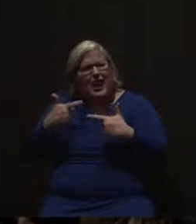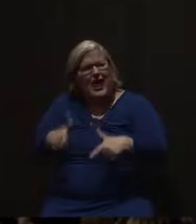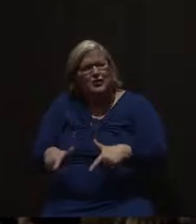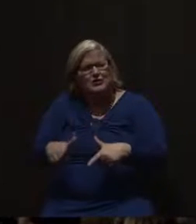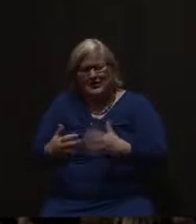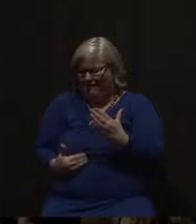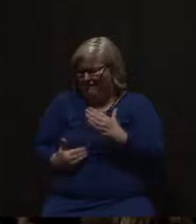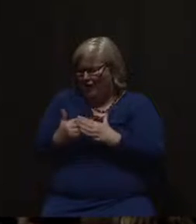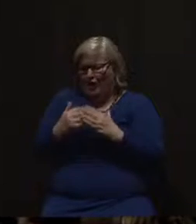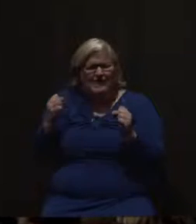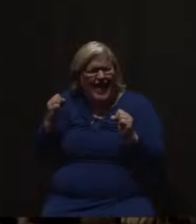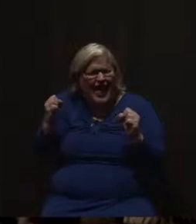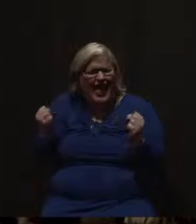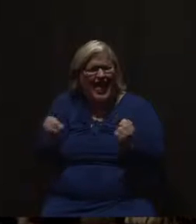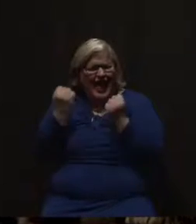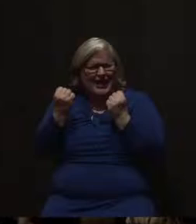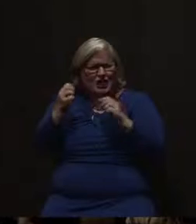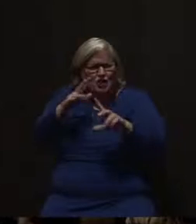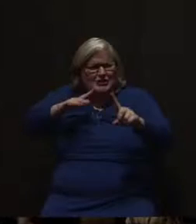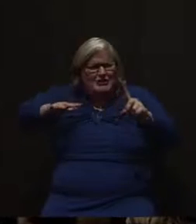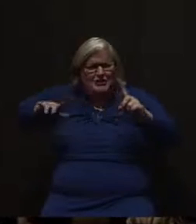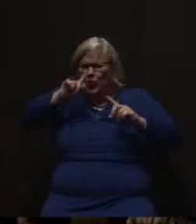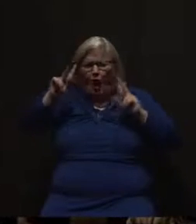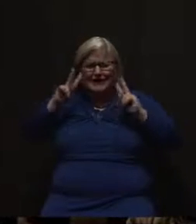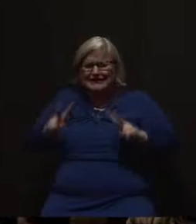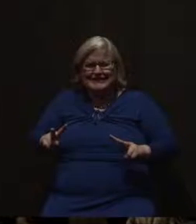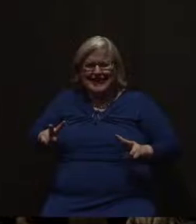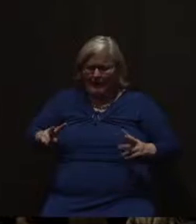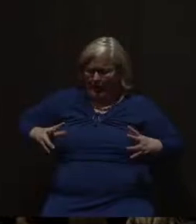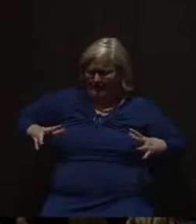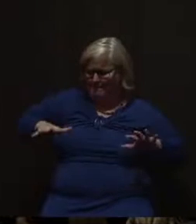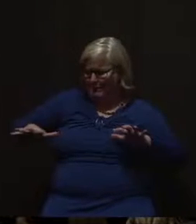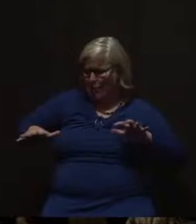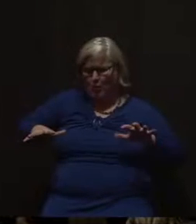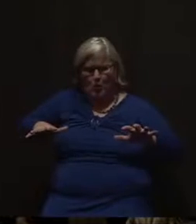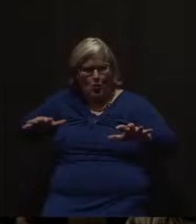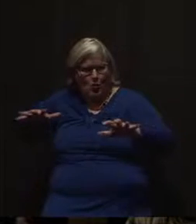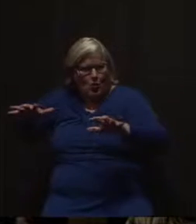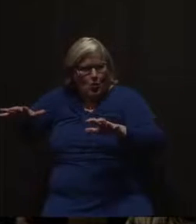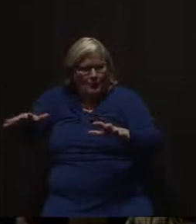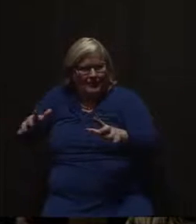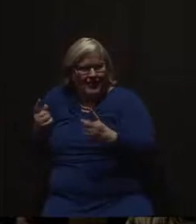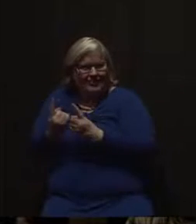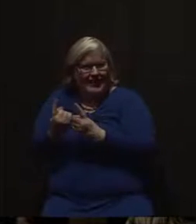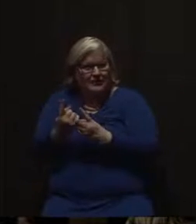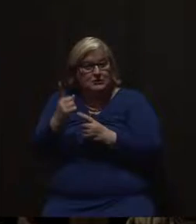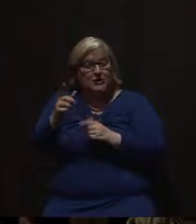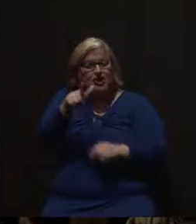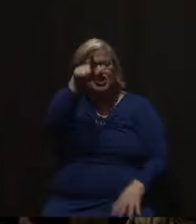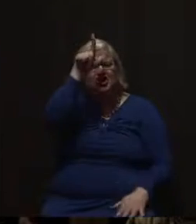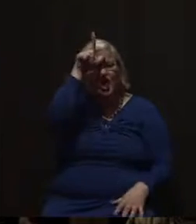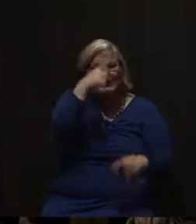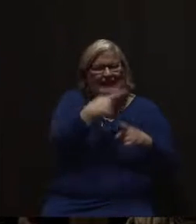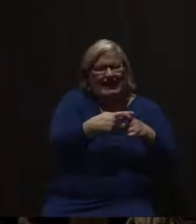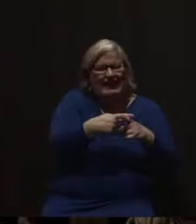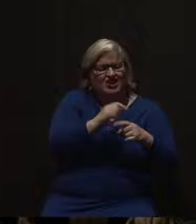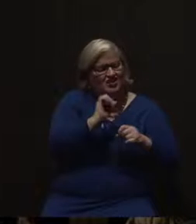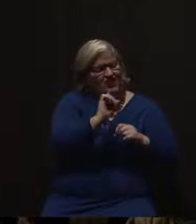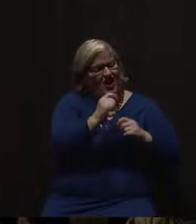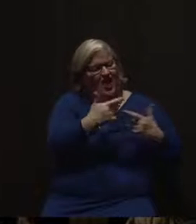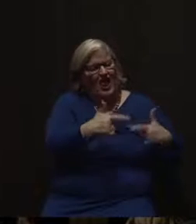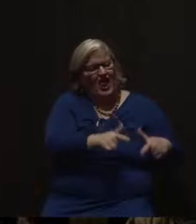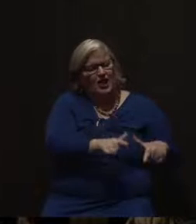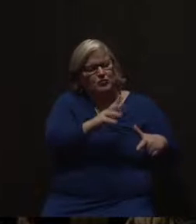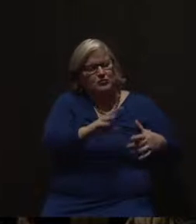so energy is invisible, that move everything. While German and English are languages that are mainly